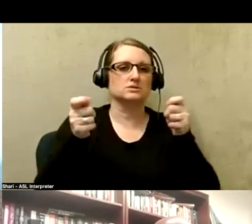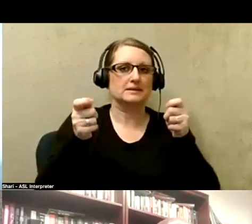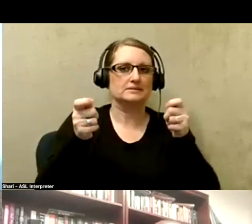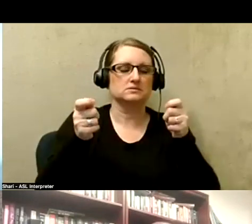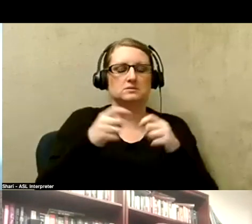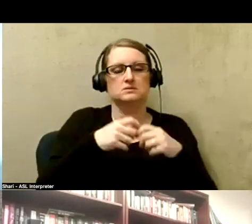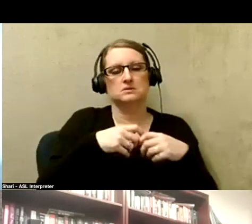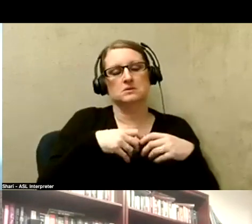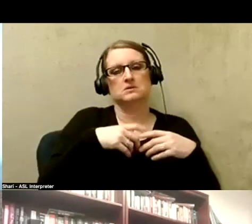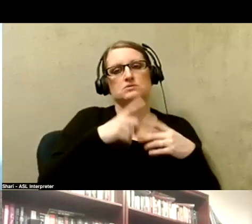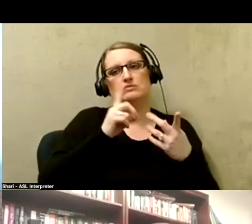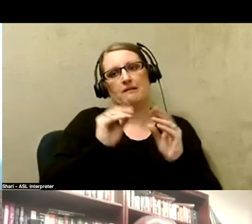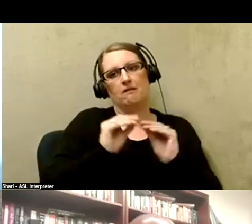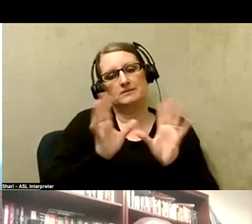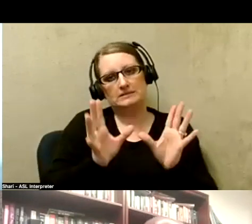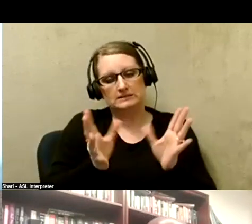obviously,